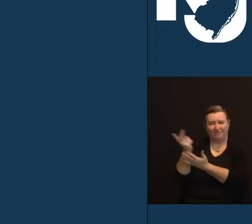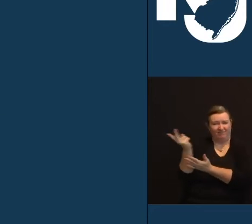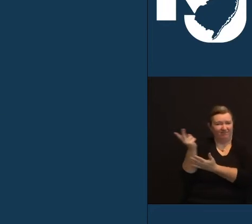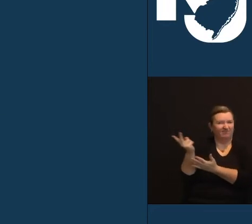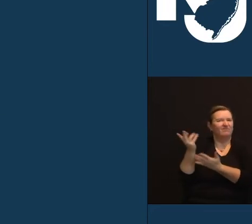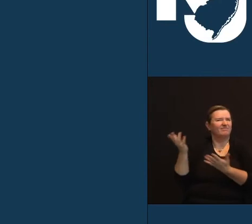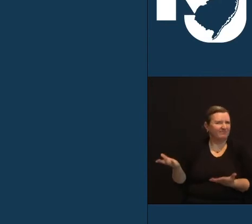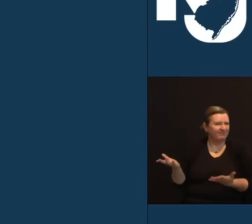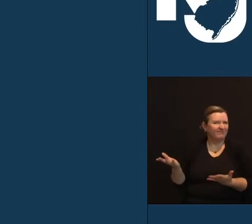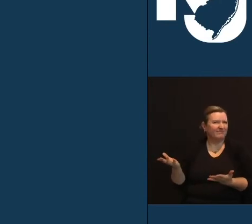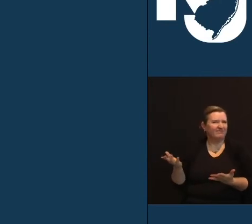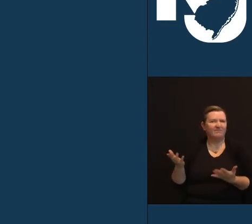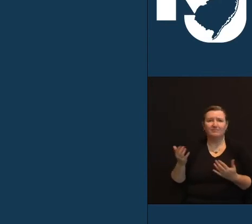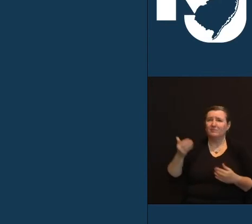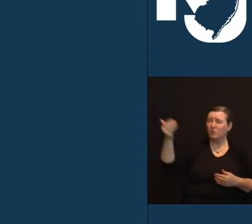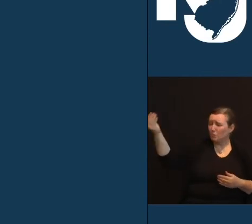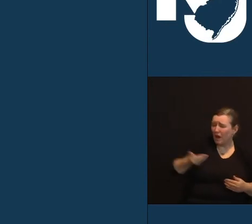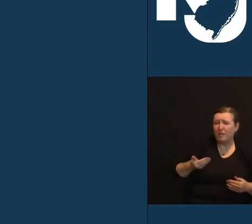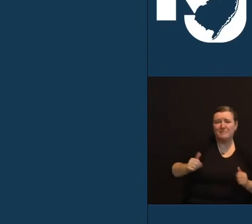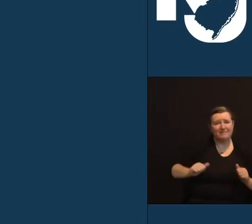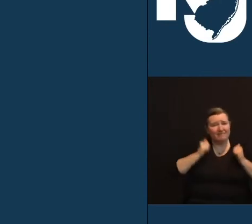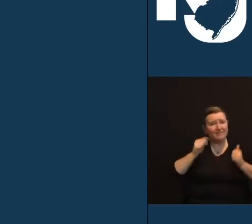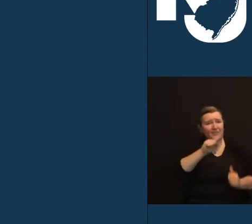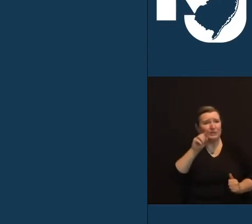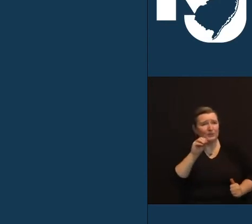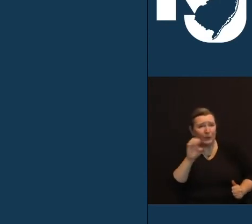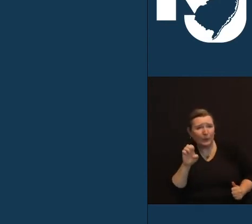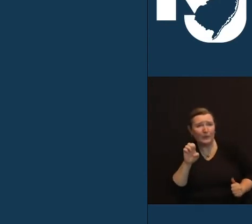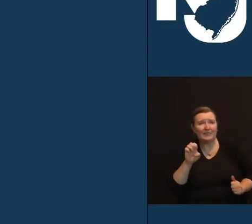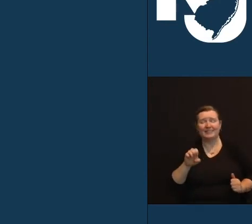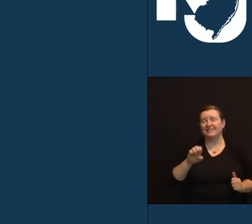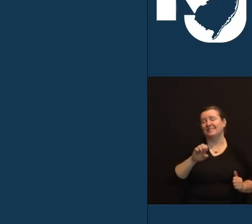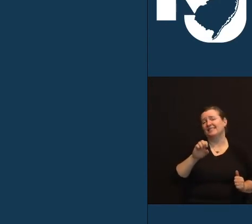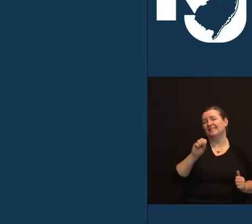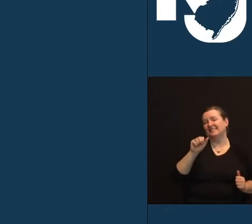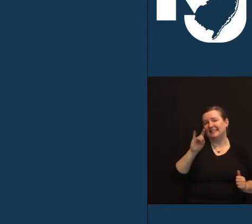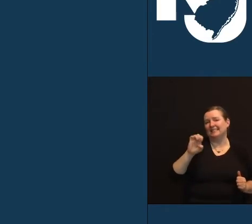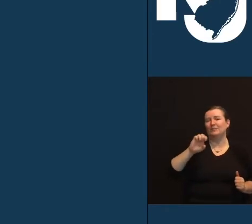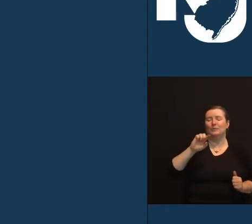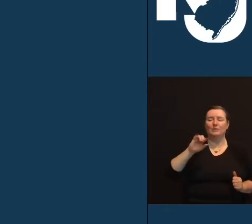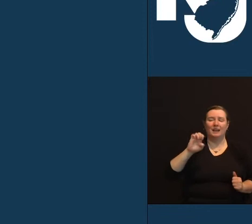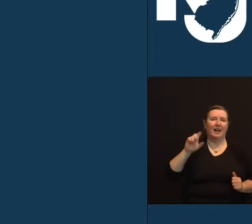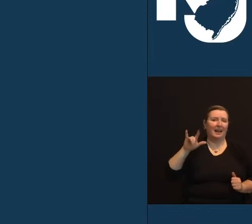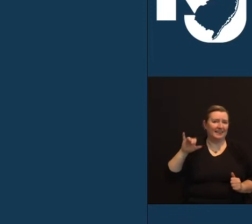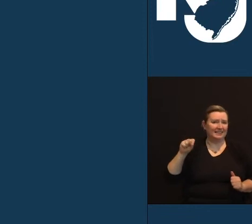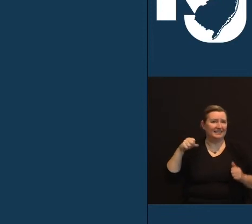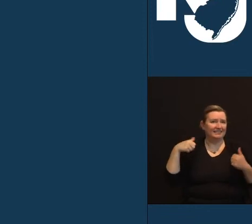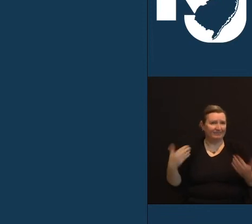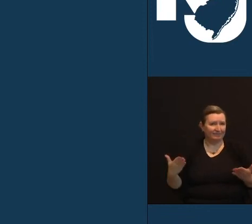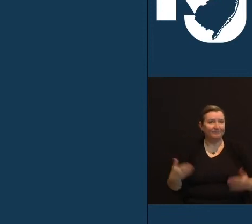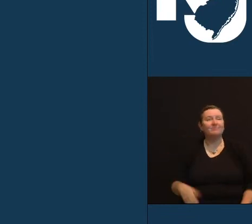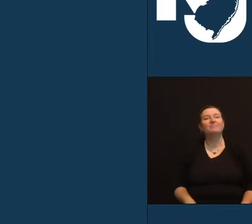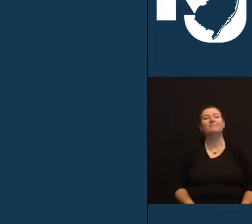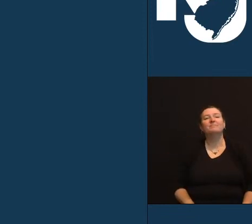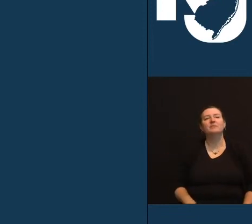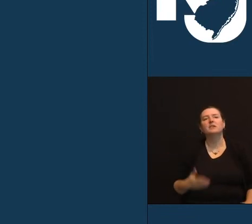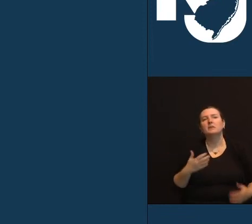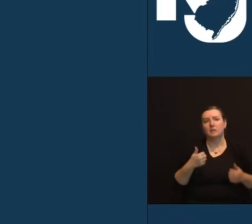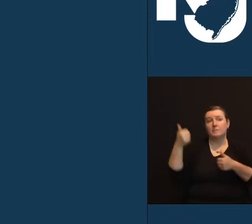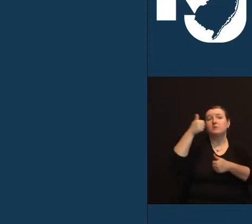Ellis. Next, as was announced yesterday, the Commissioner of the Department of Environmental Protection, Catherine